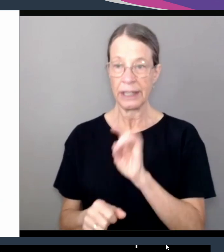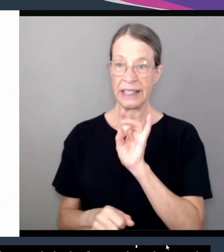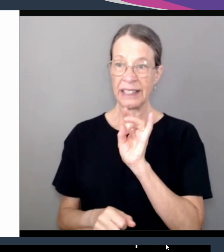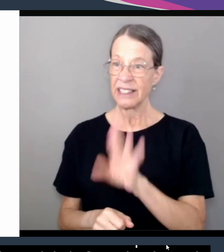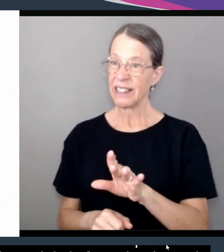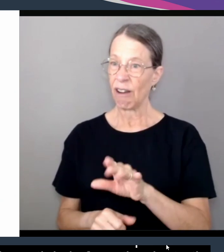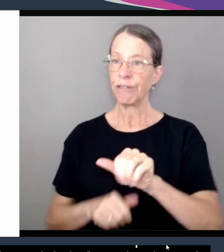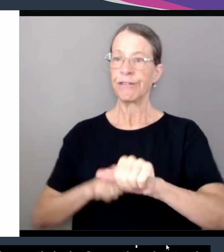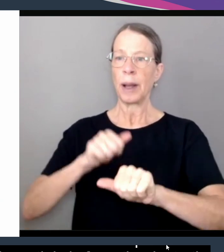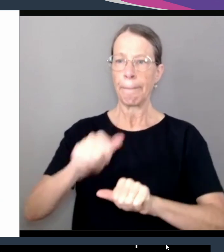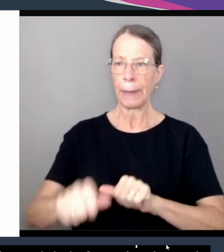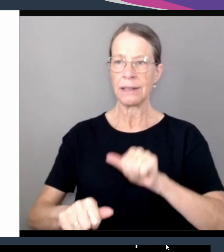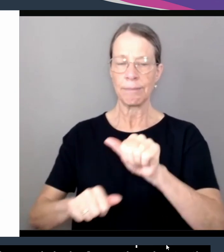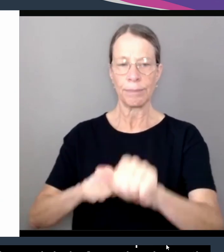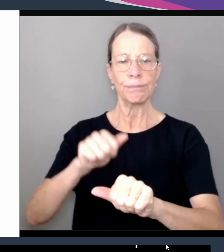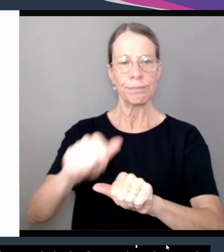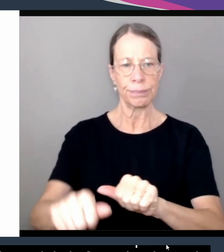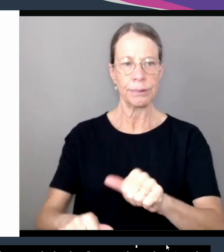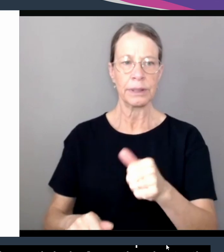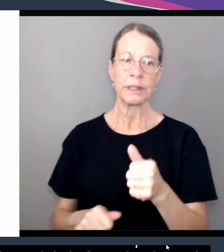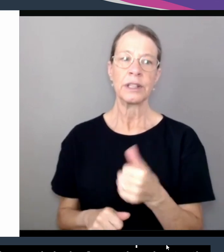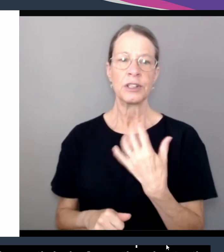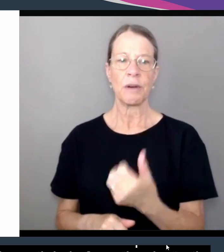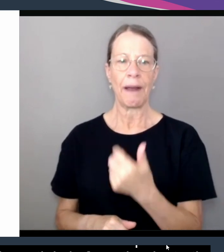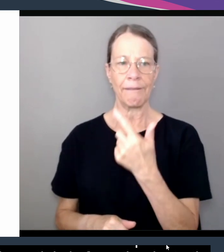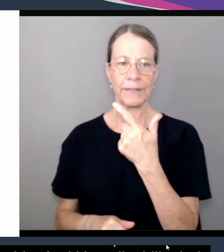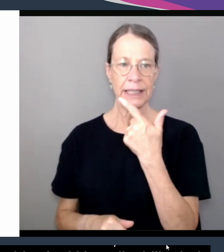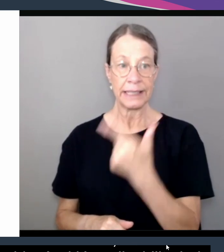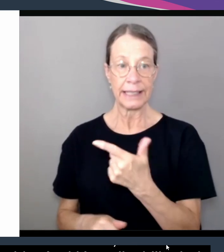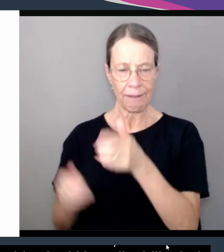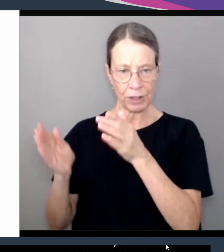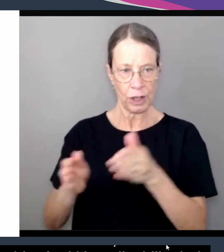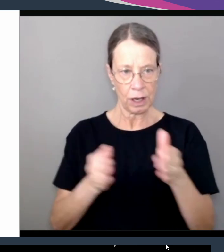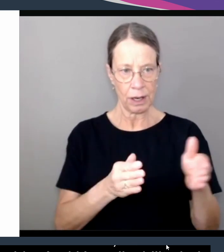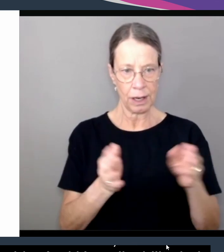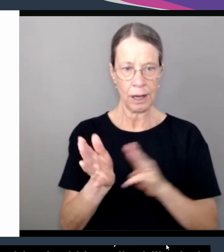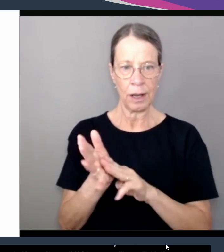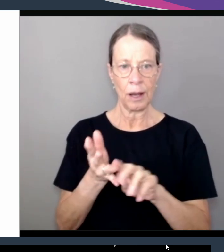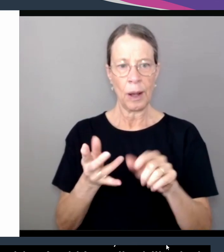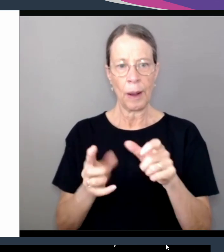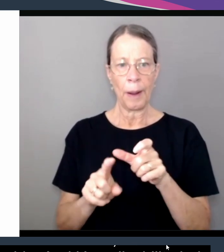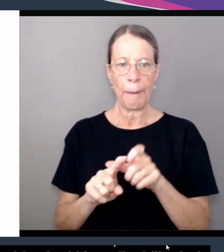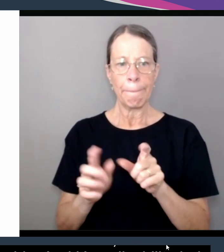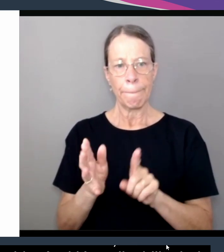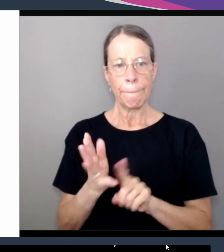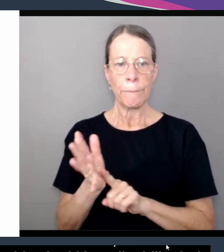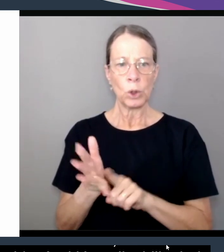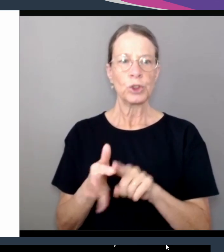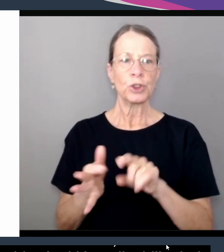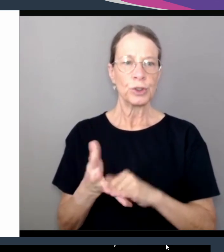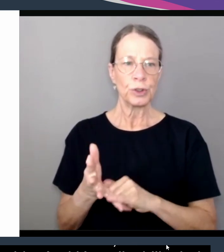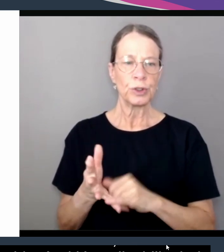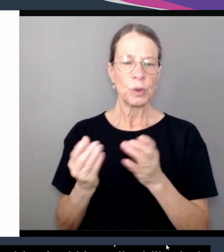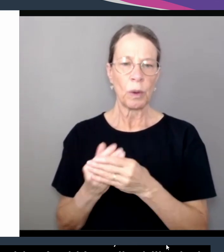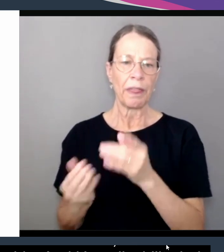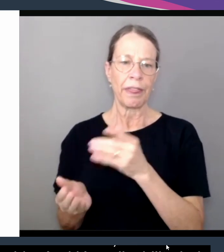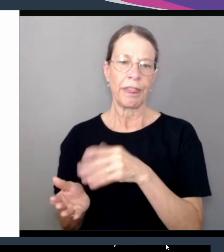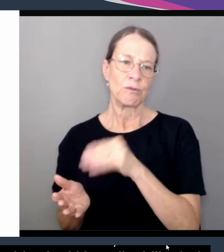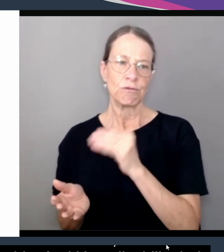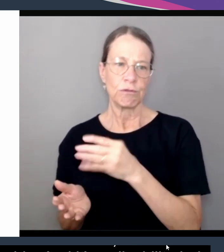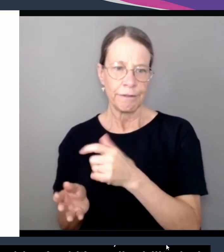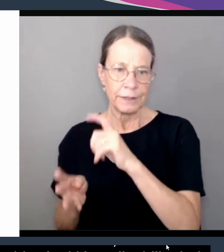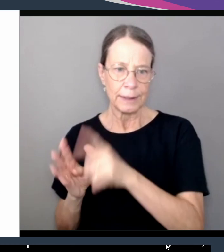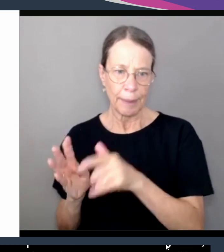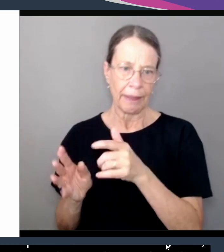for participants with disability to build skills needed to shape what gets researched, how studies are designed, what